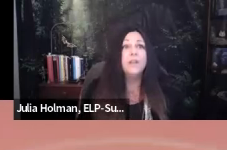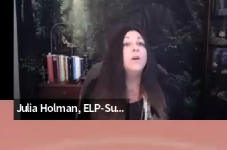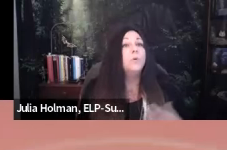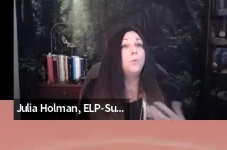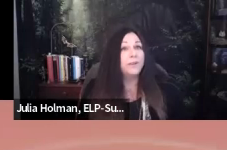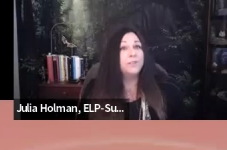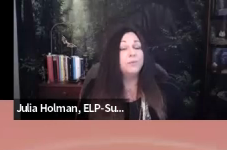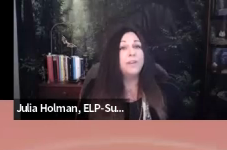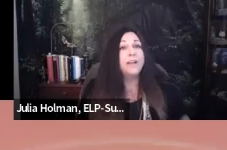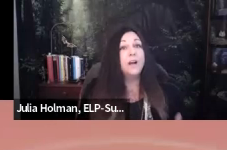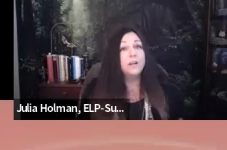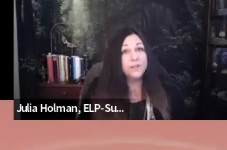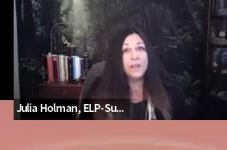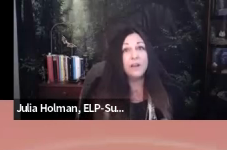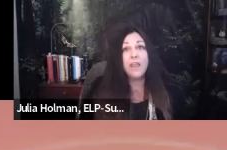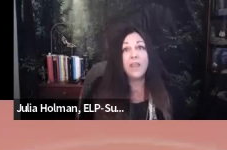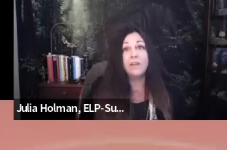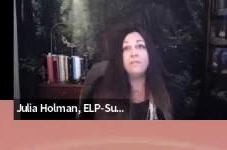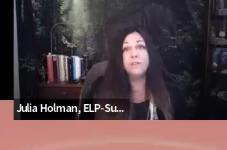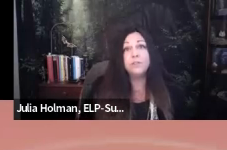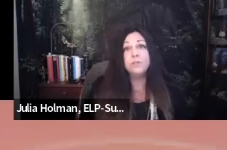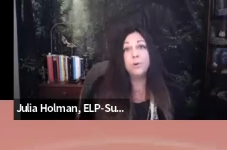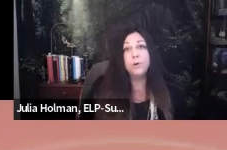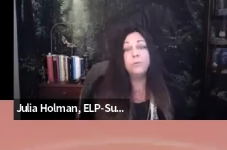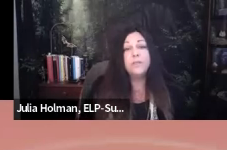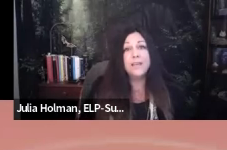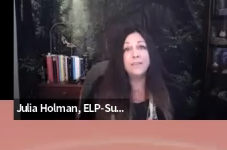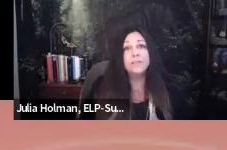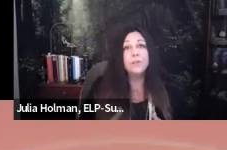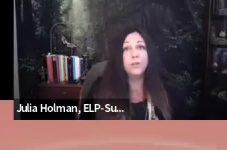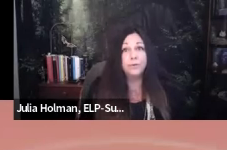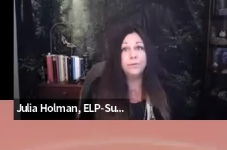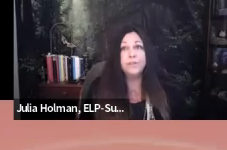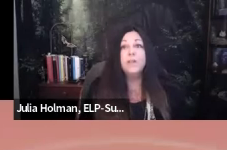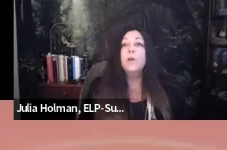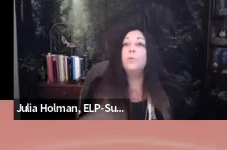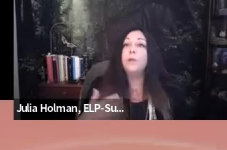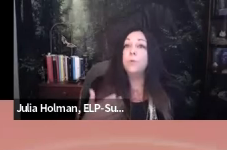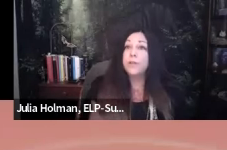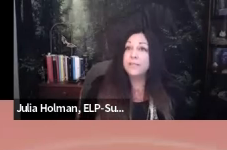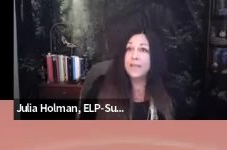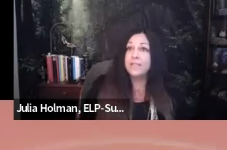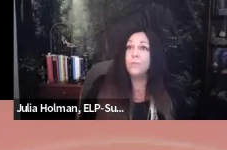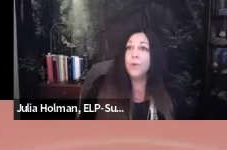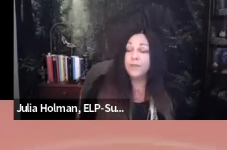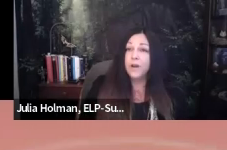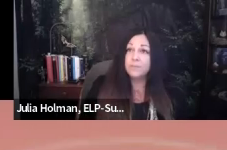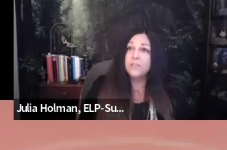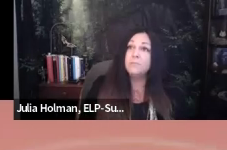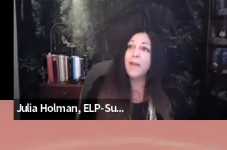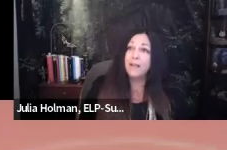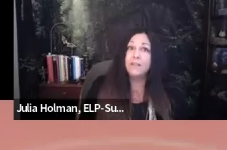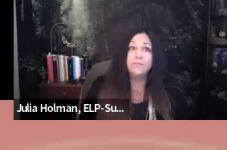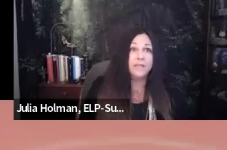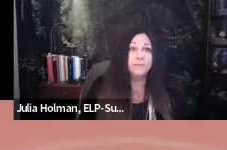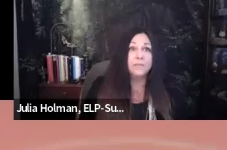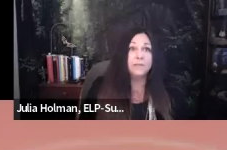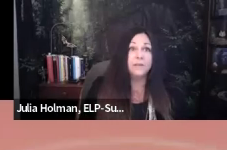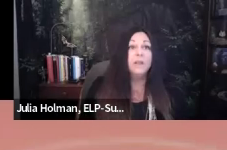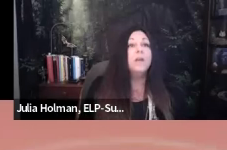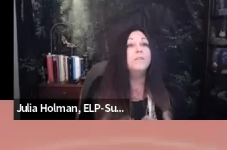caregivers. We also provide comfort care and vigil support when death is close. We work in tandem with hospice and